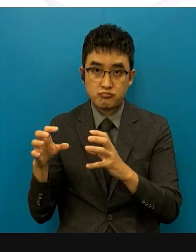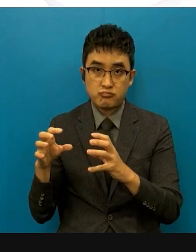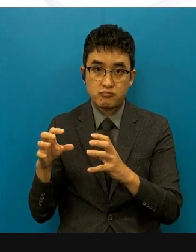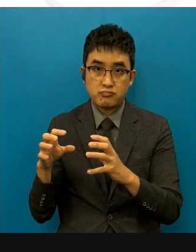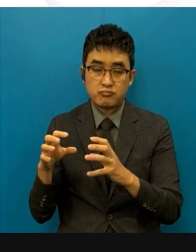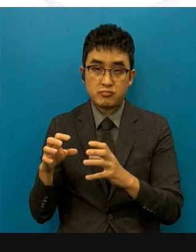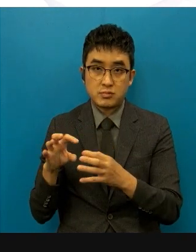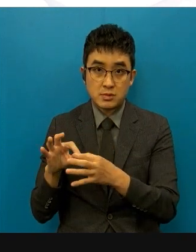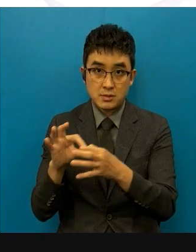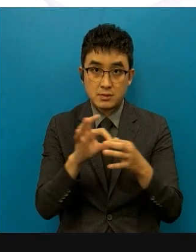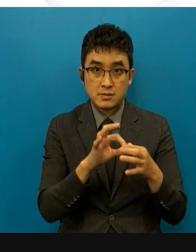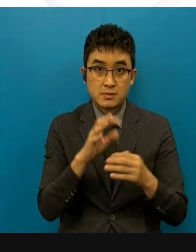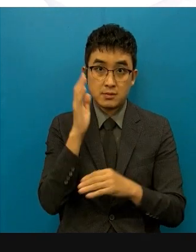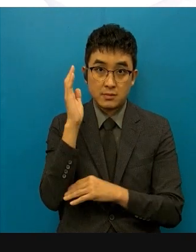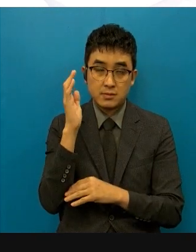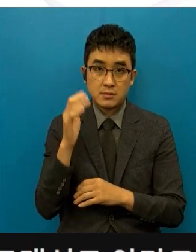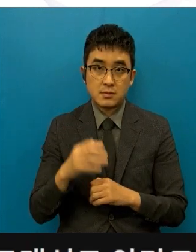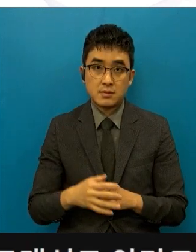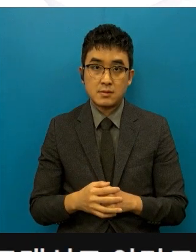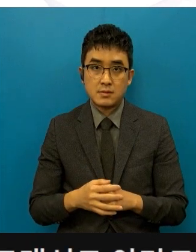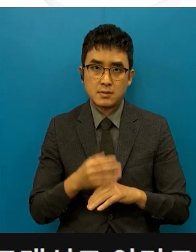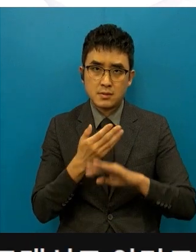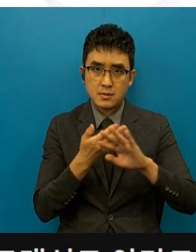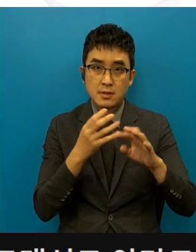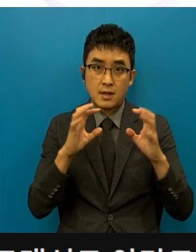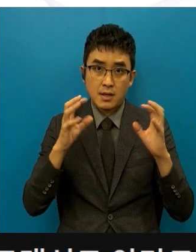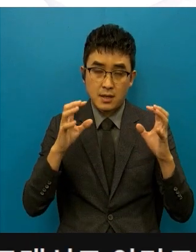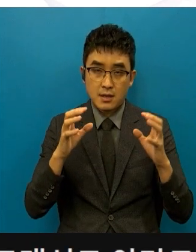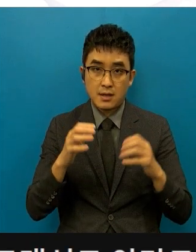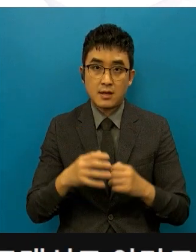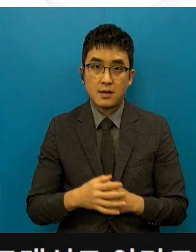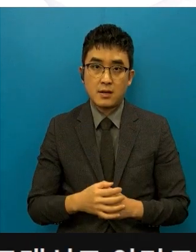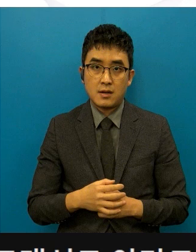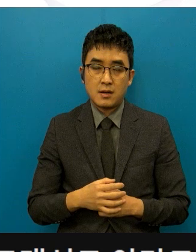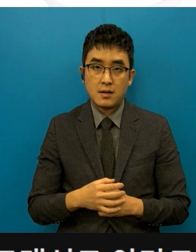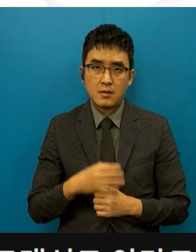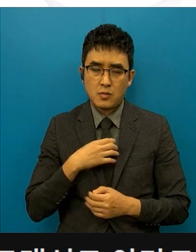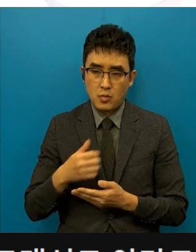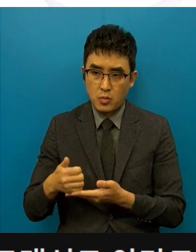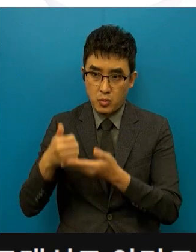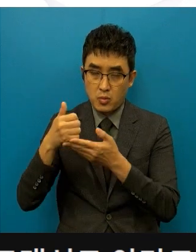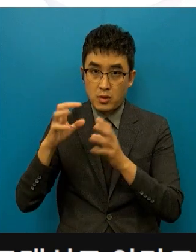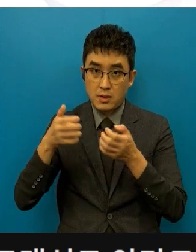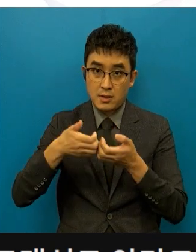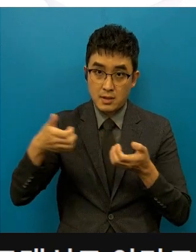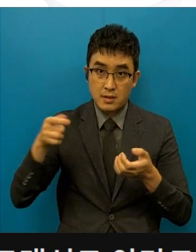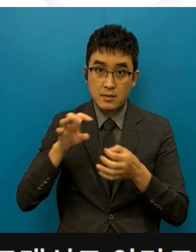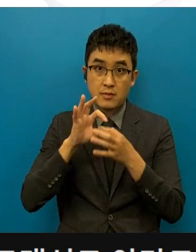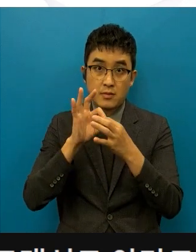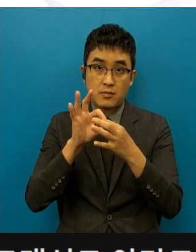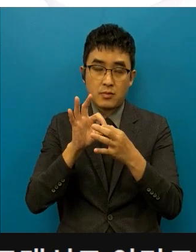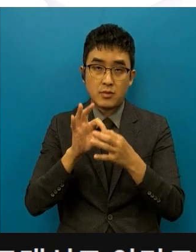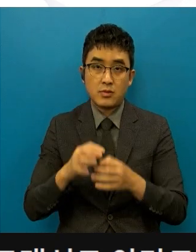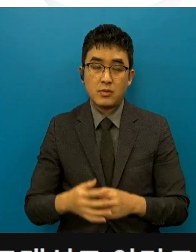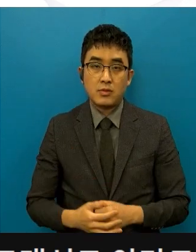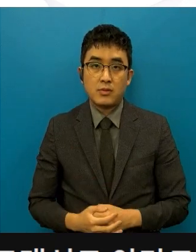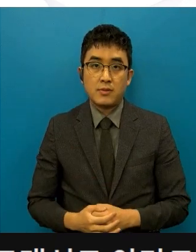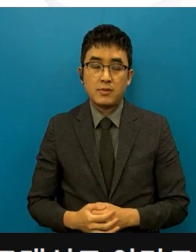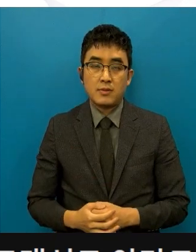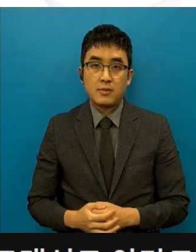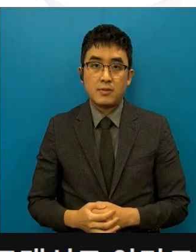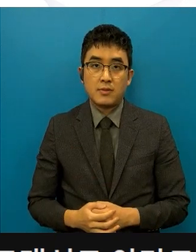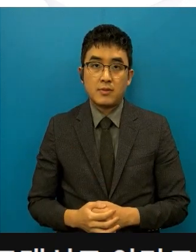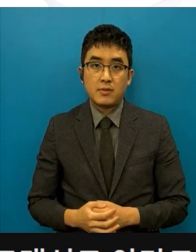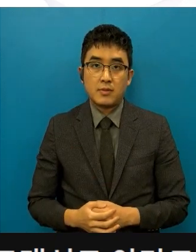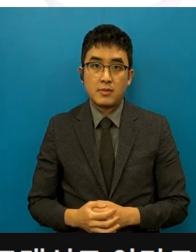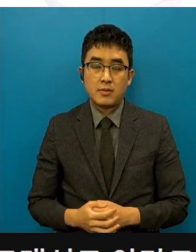So First of all, I would like to describe what we mean by